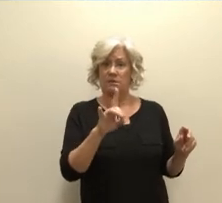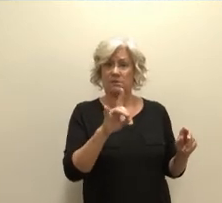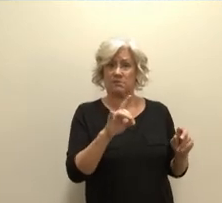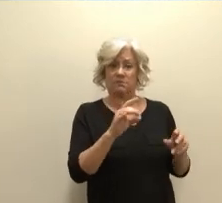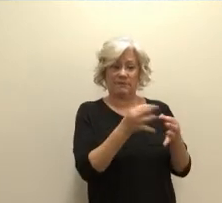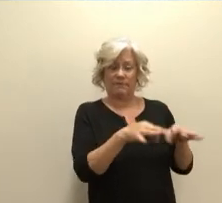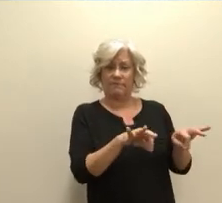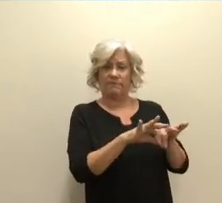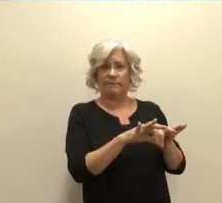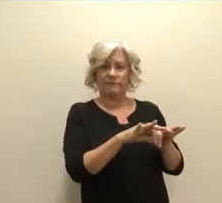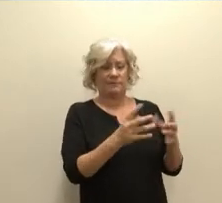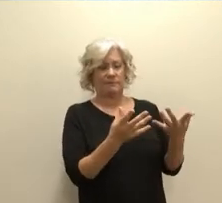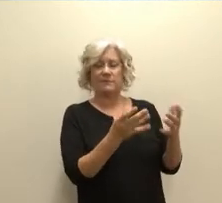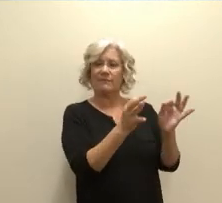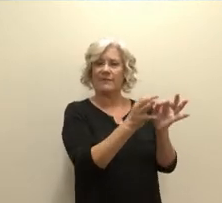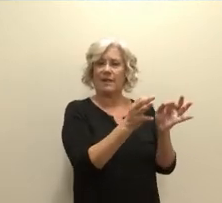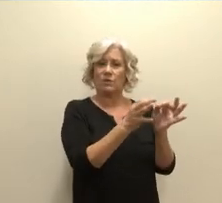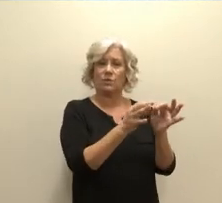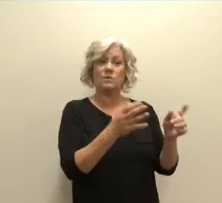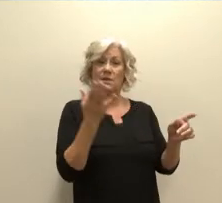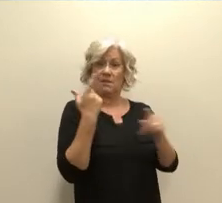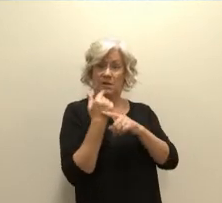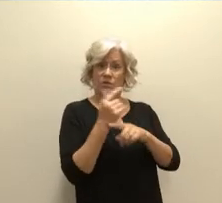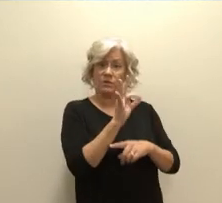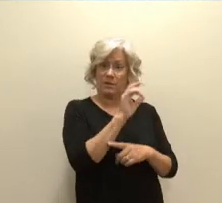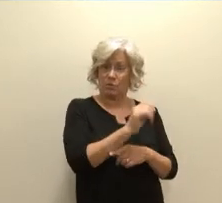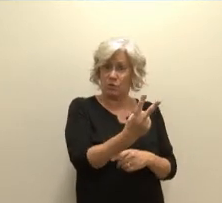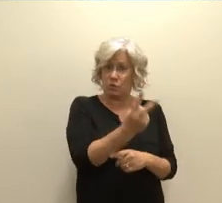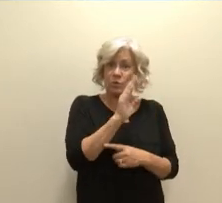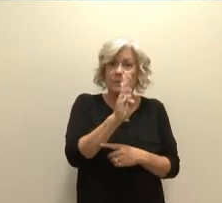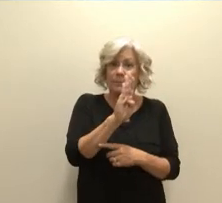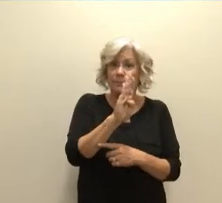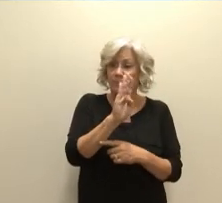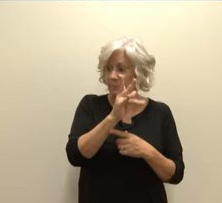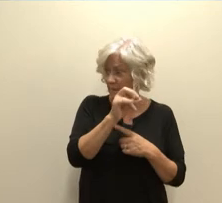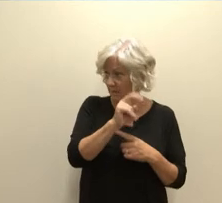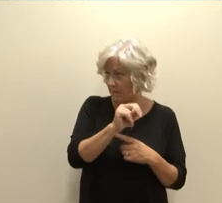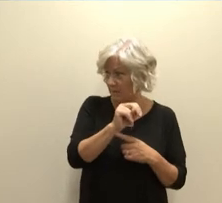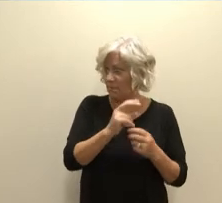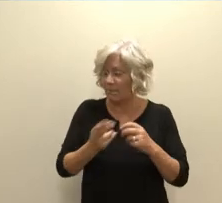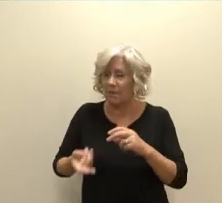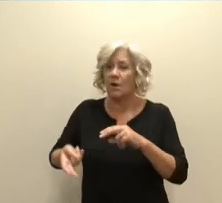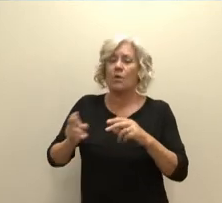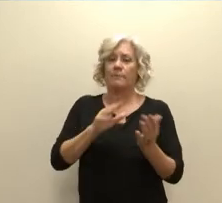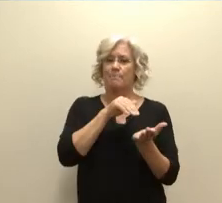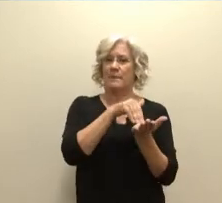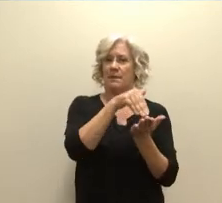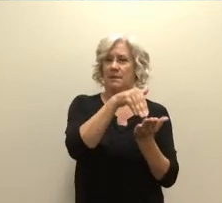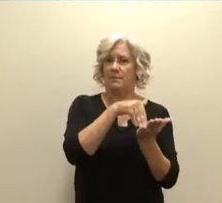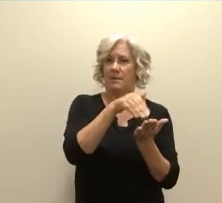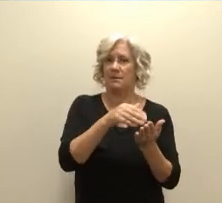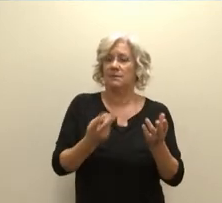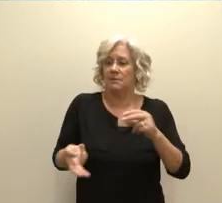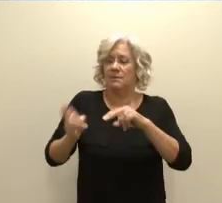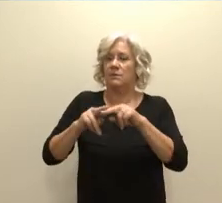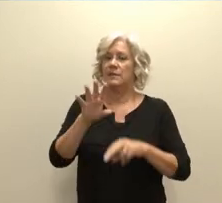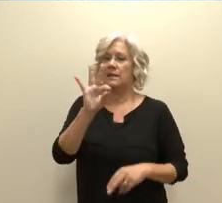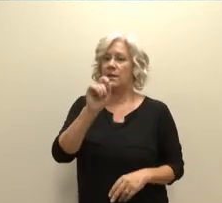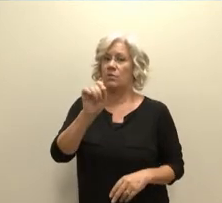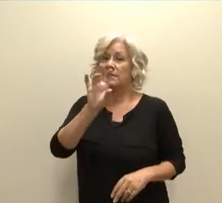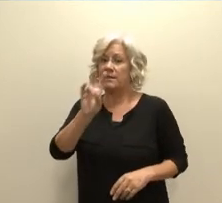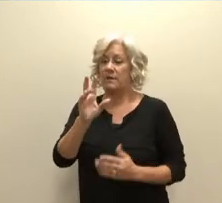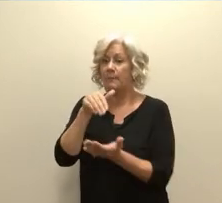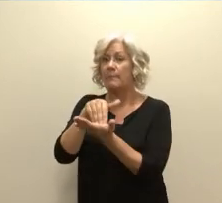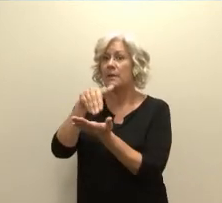were $9.2 billion, and they are almost $9.7 billion this year. That is just over